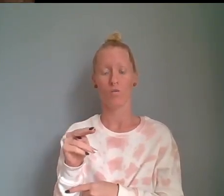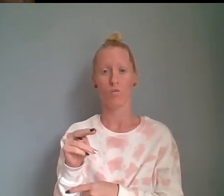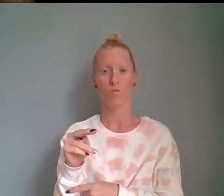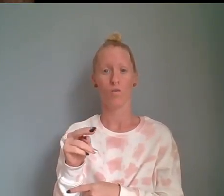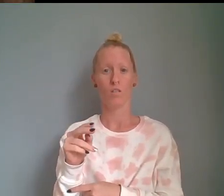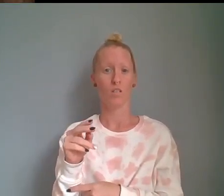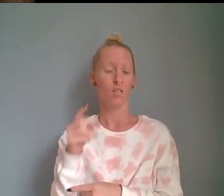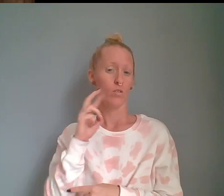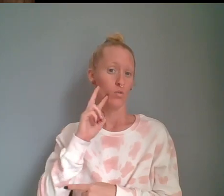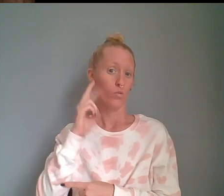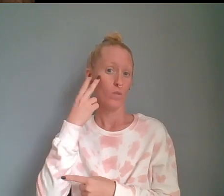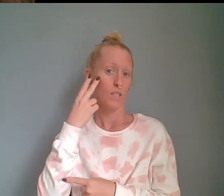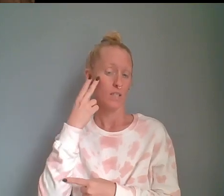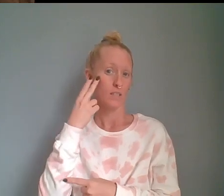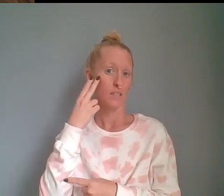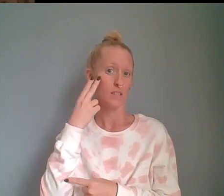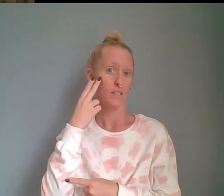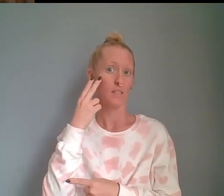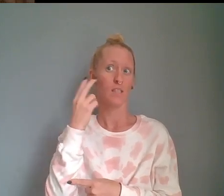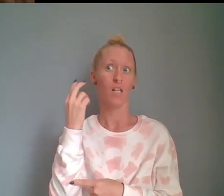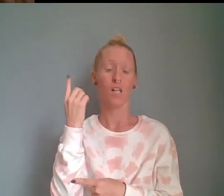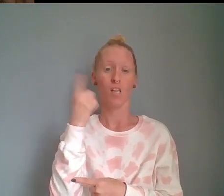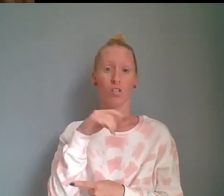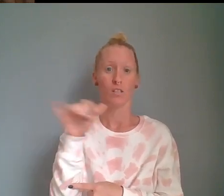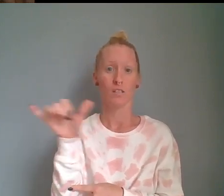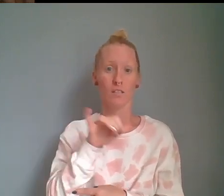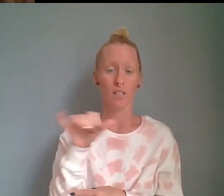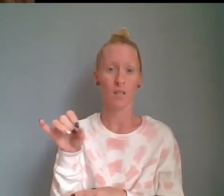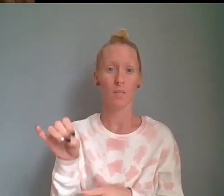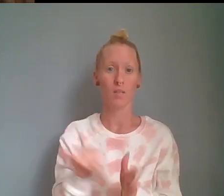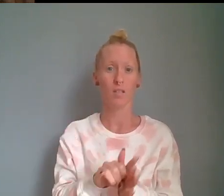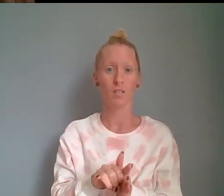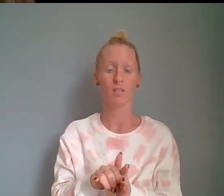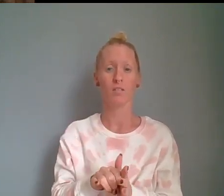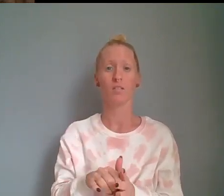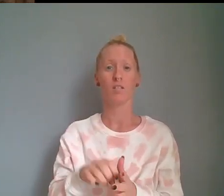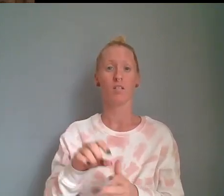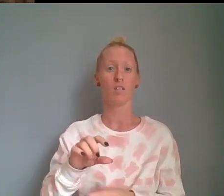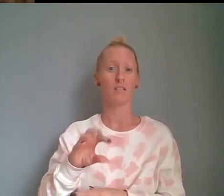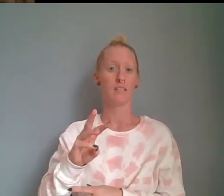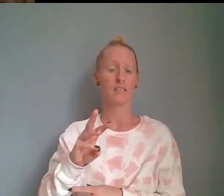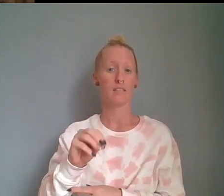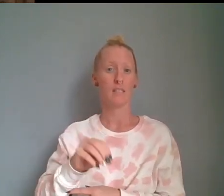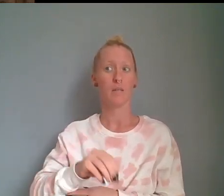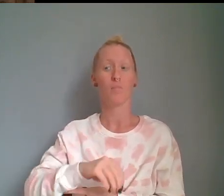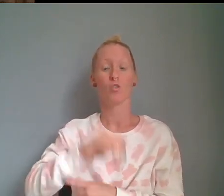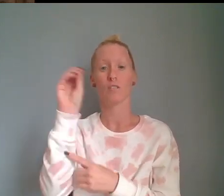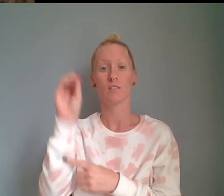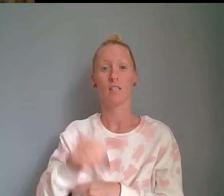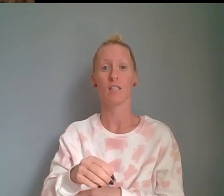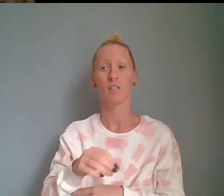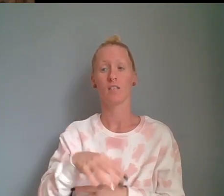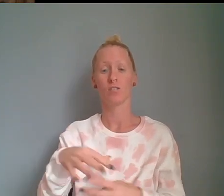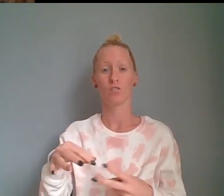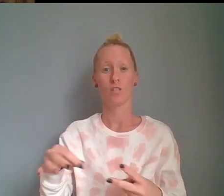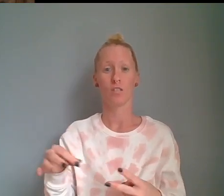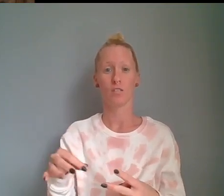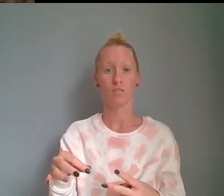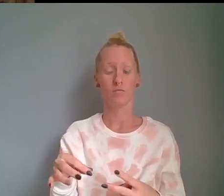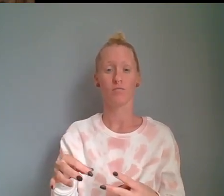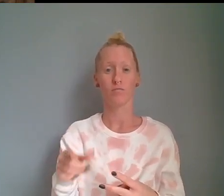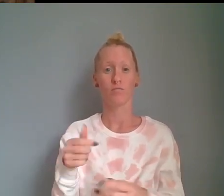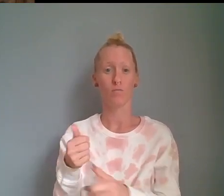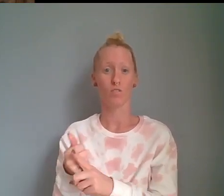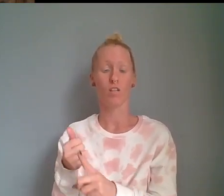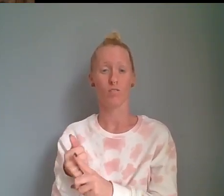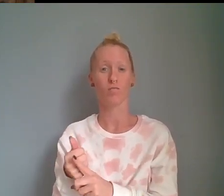your identical twin has bipolar disorder, you have over a 60% chance of having the disorder yourself. In contrast,